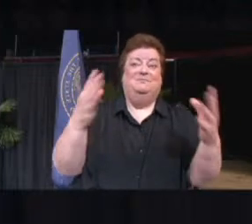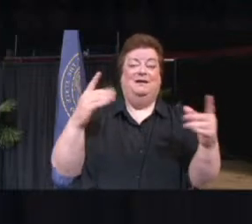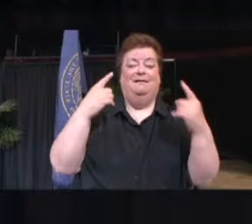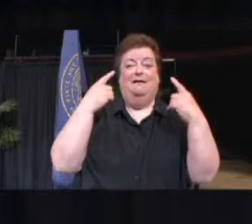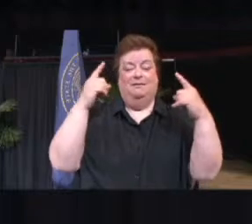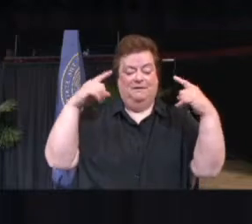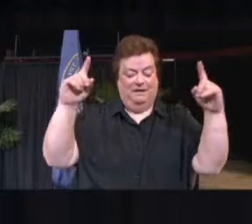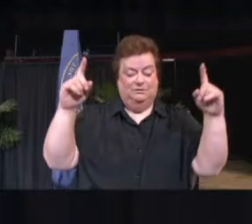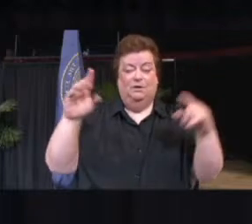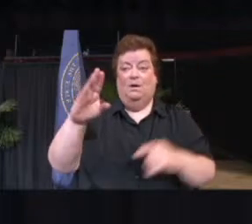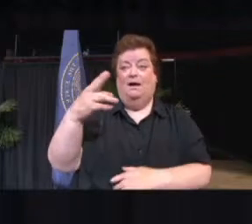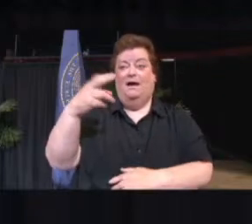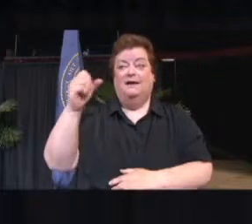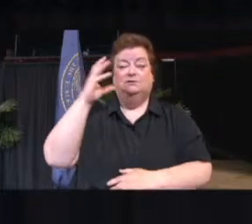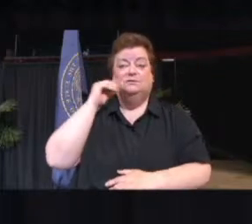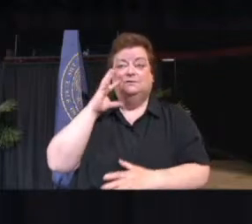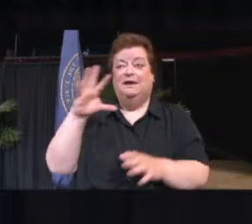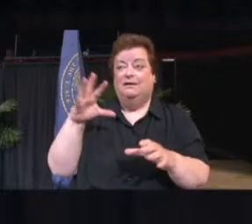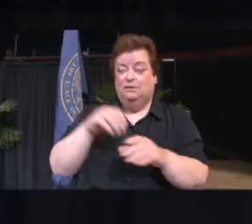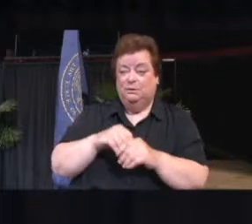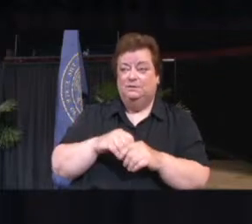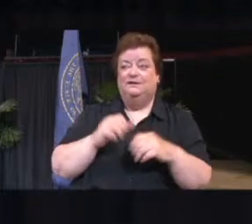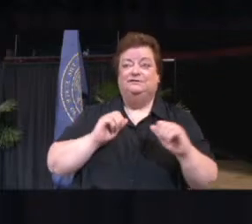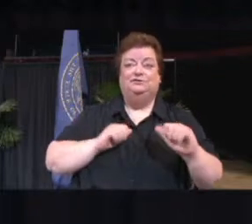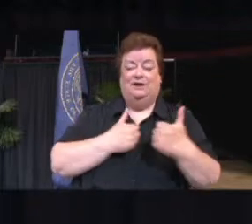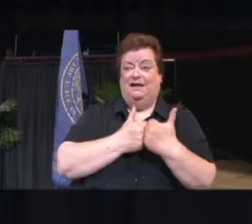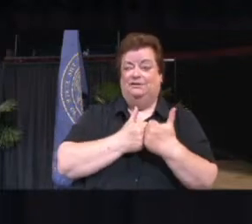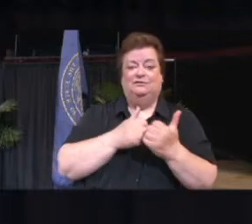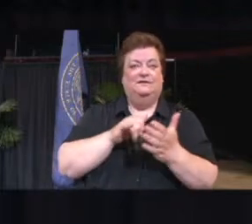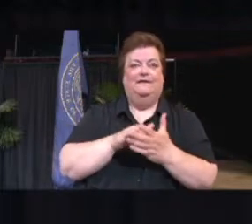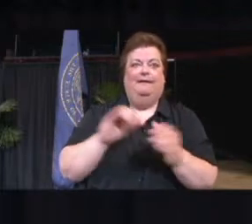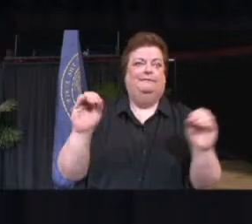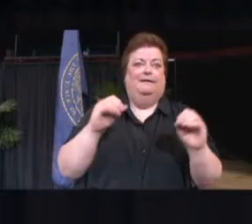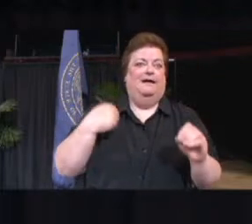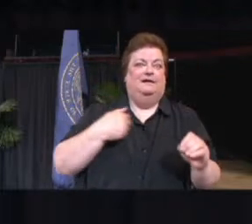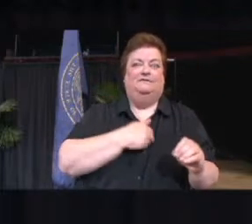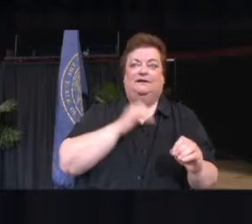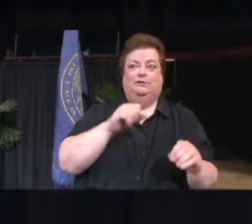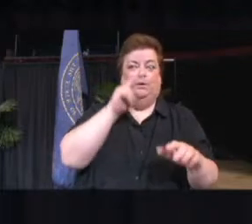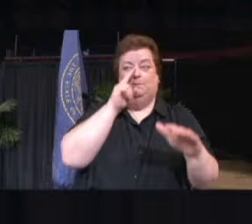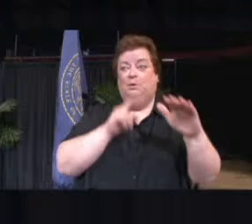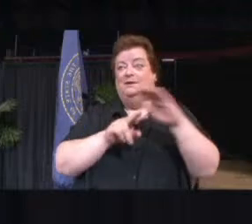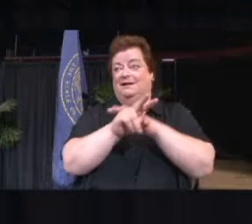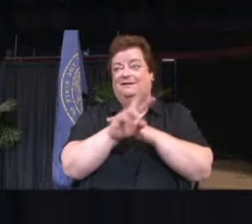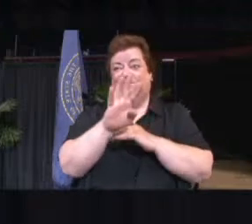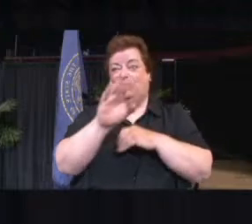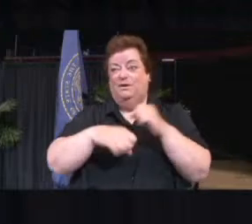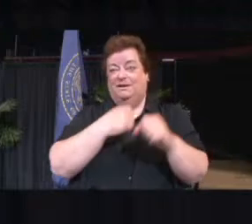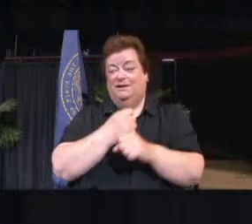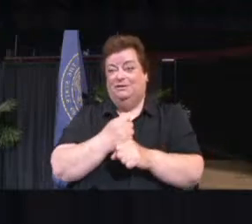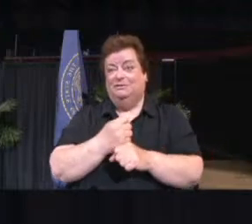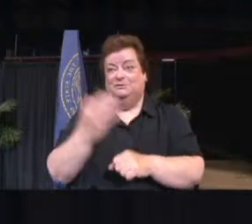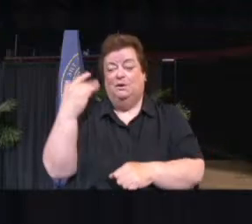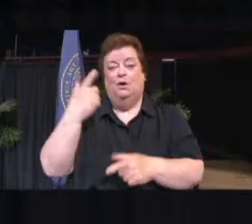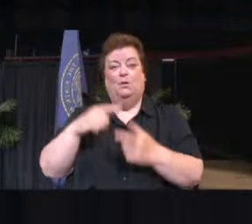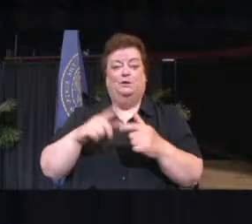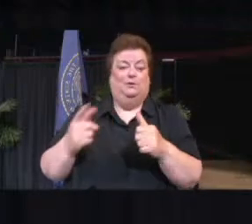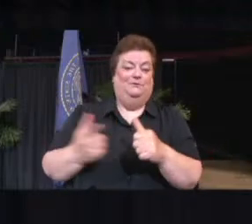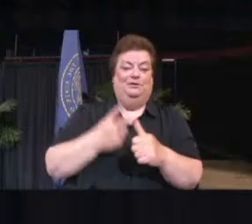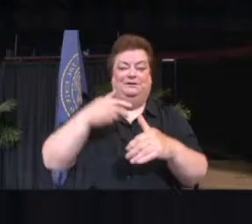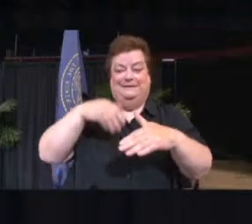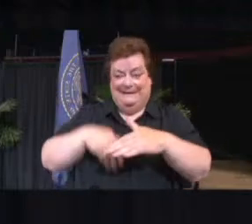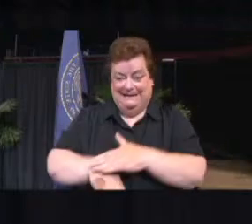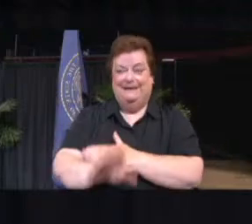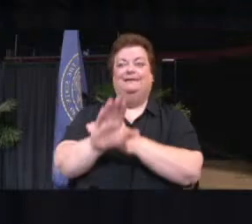high school experience included challenges none of us could have predicted 4 years ago when you first walked into East High as